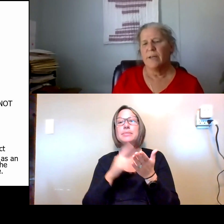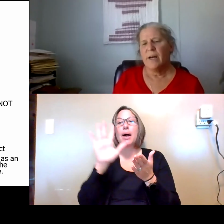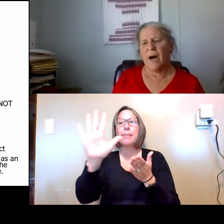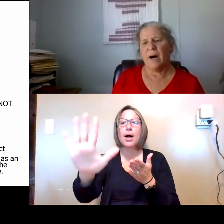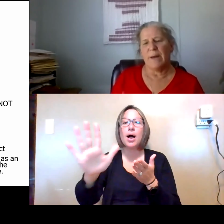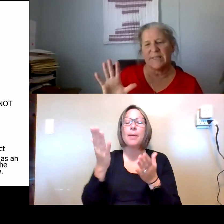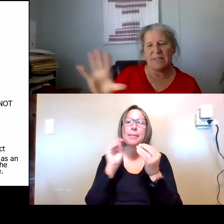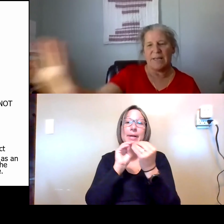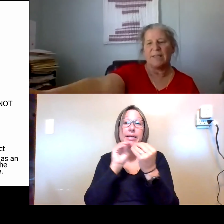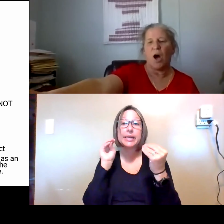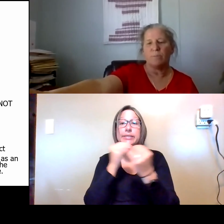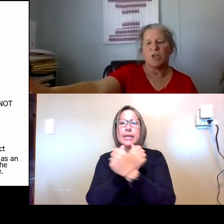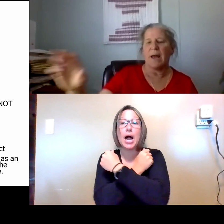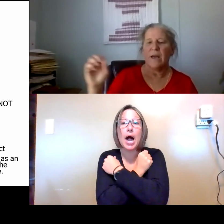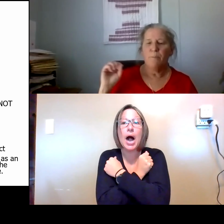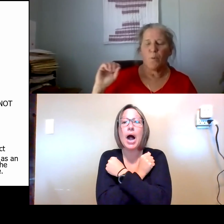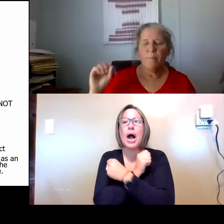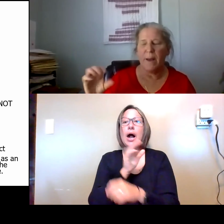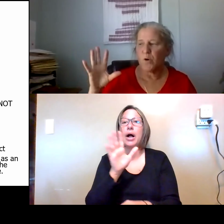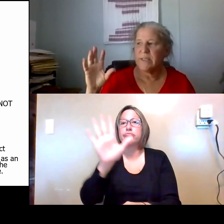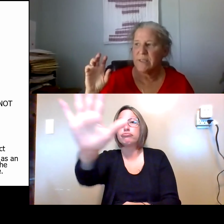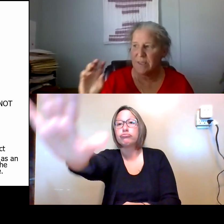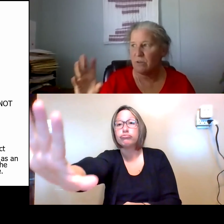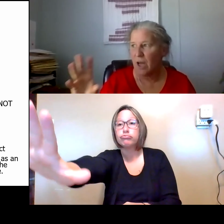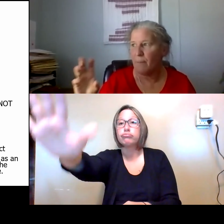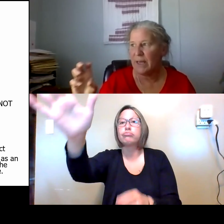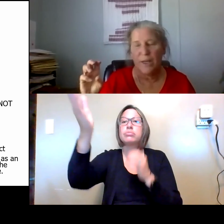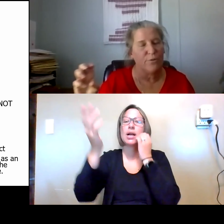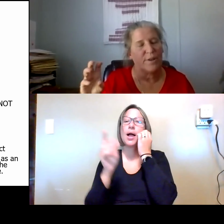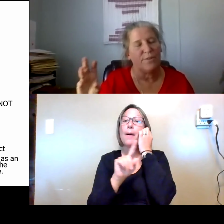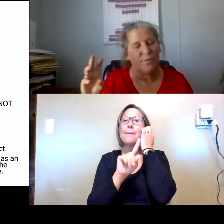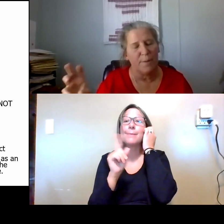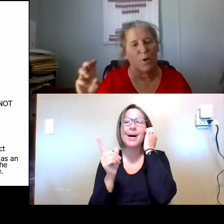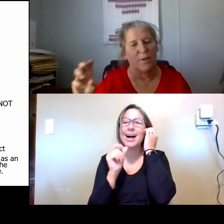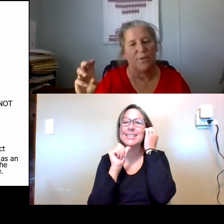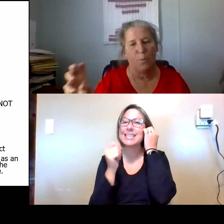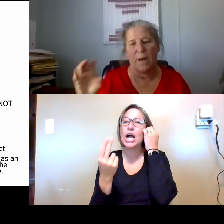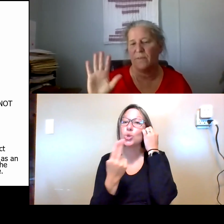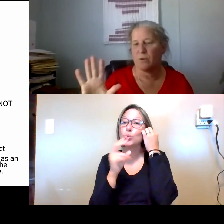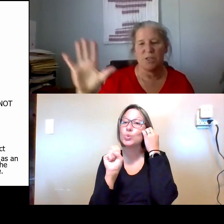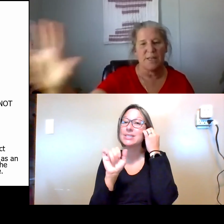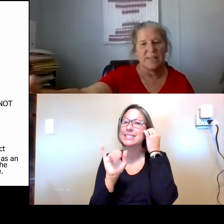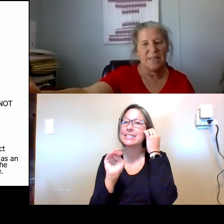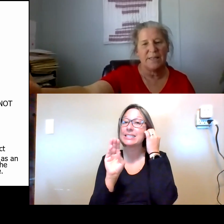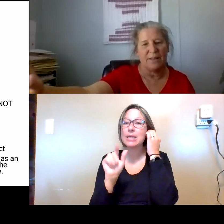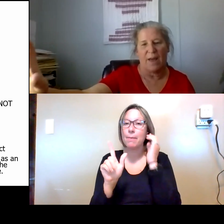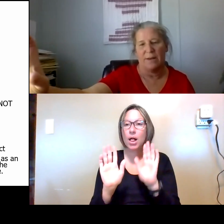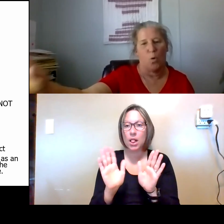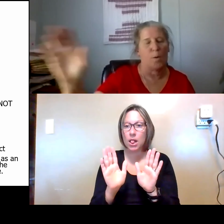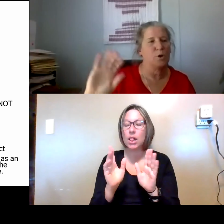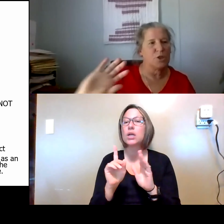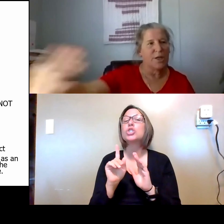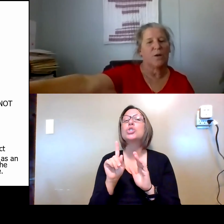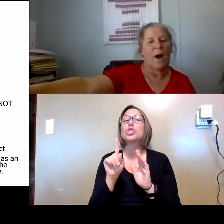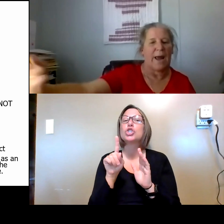hug, extend an object. But remember, it's still not being used as a symbol at this point. They're just extending that